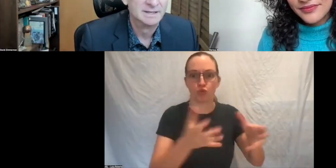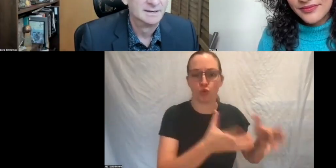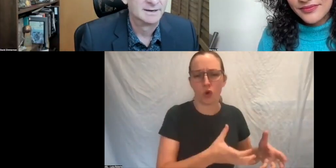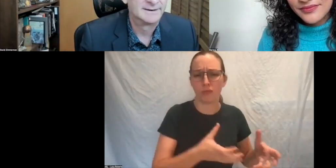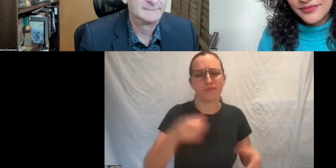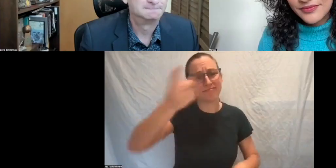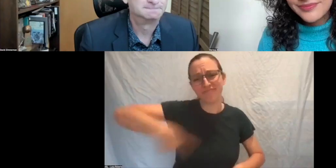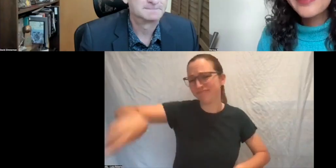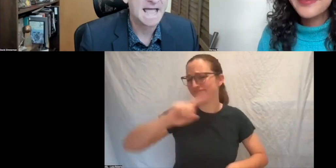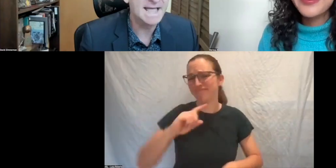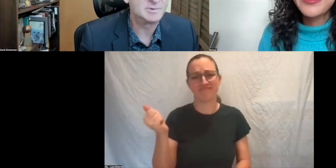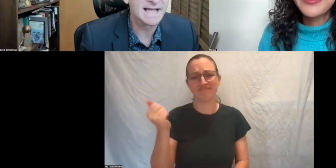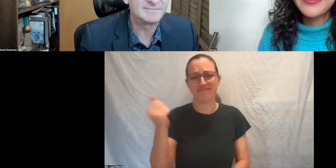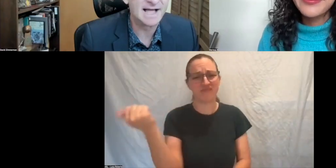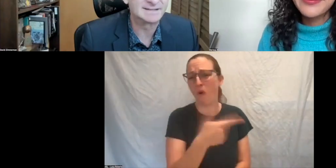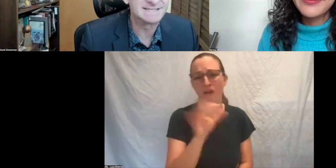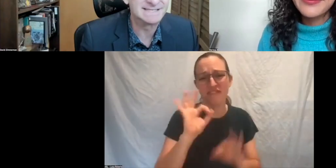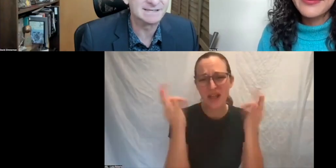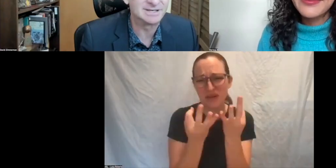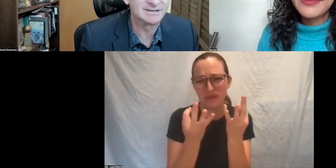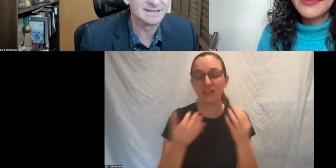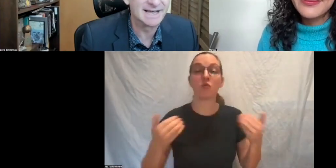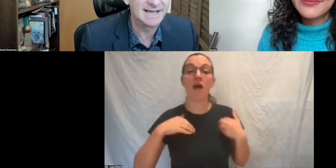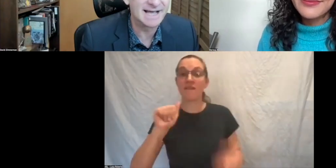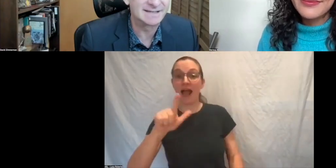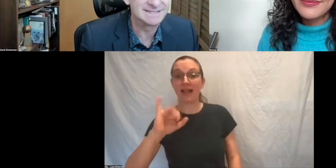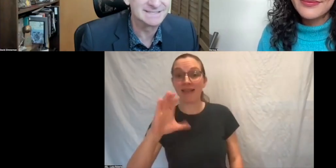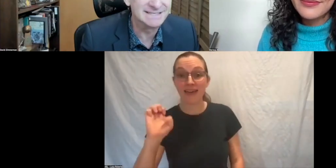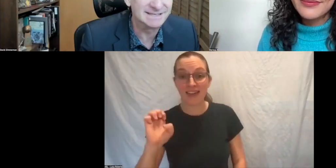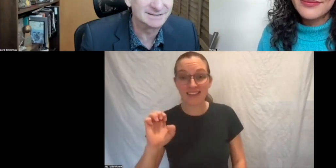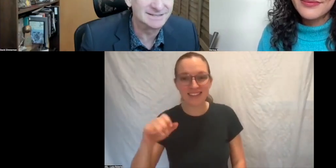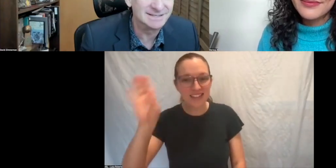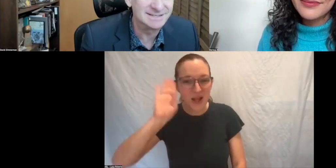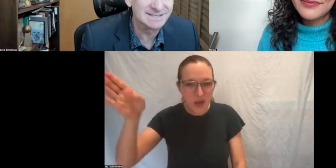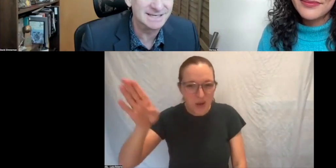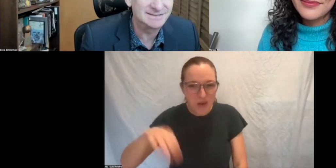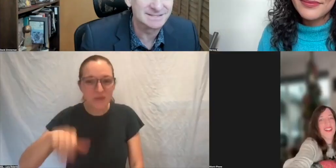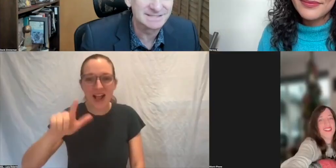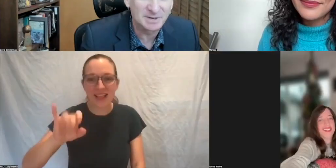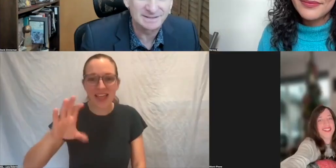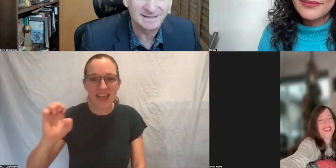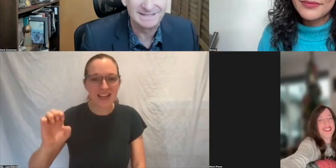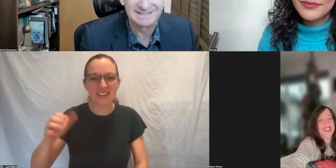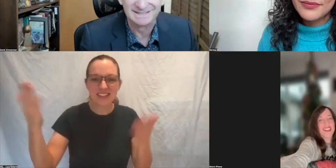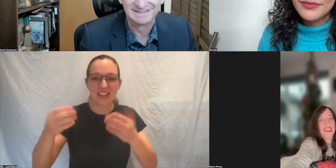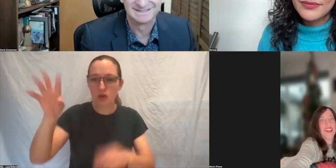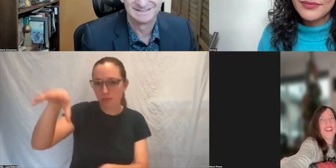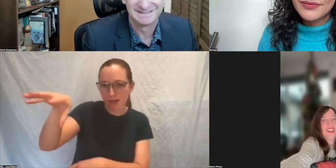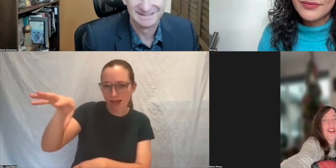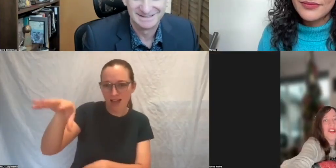family. Hey, we have Alice Deal here today. Alice Deal is in the